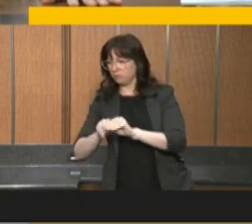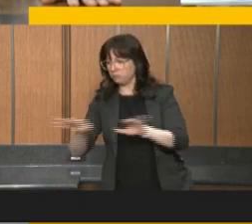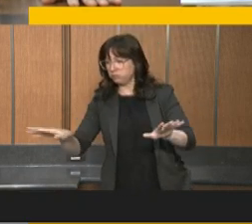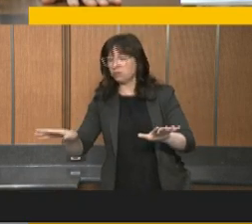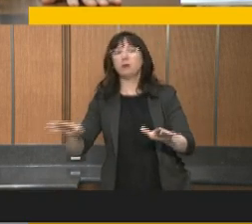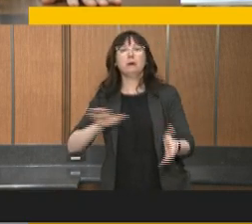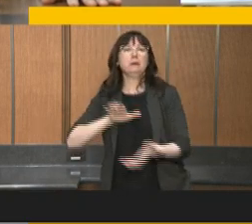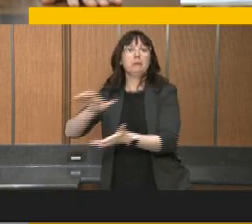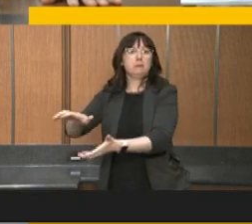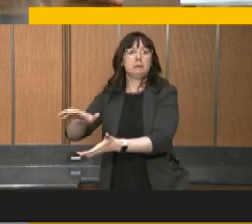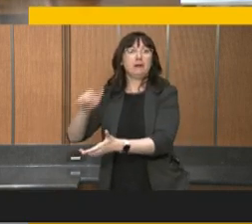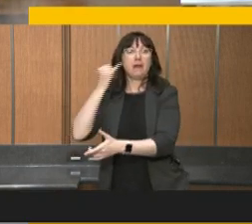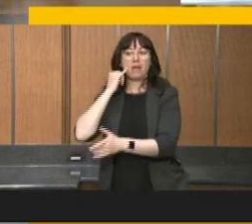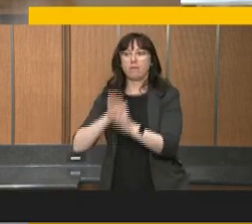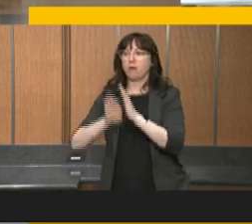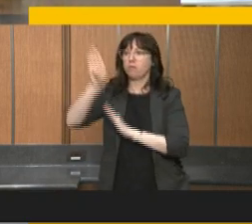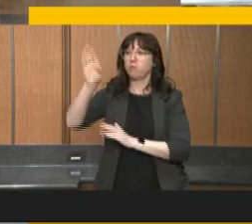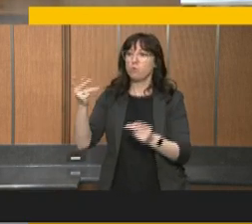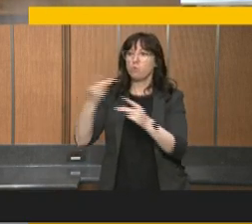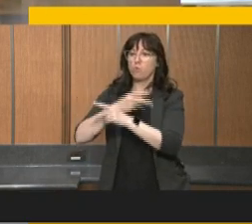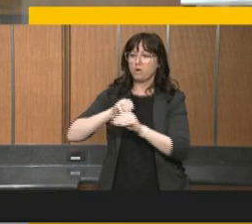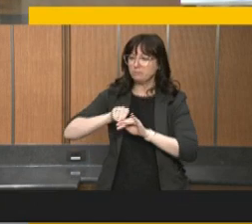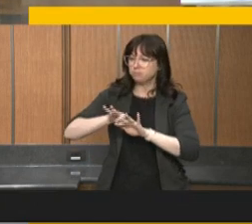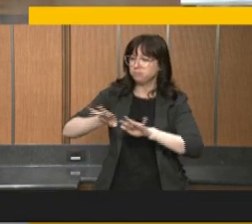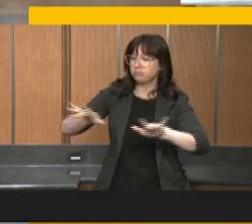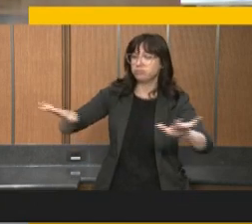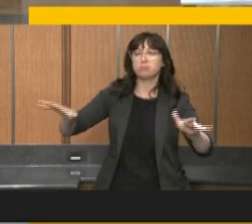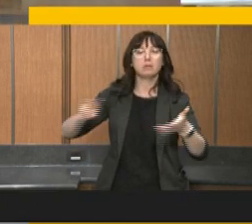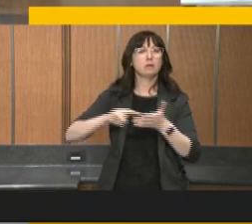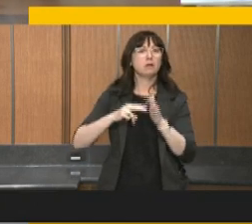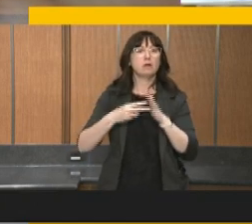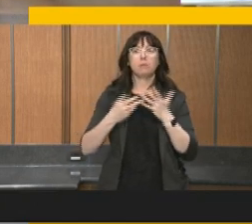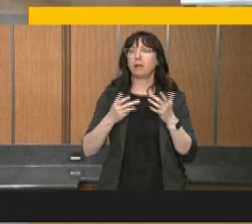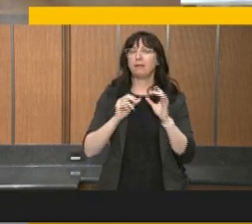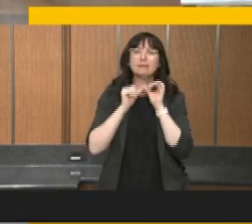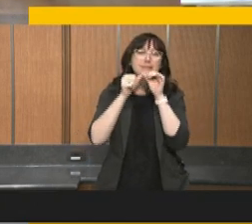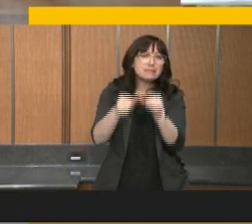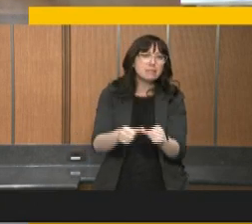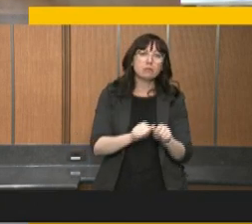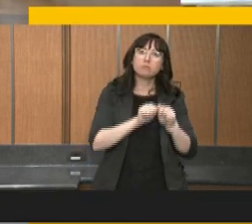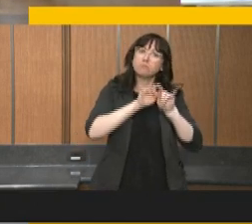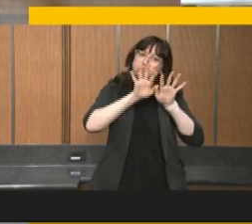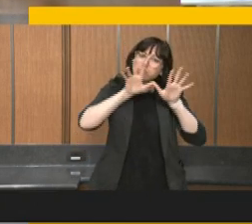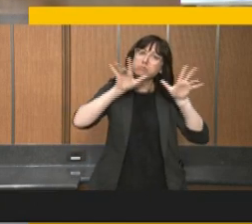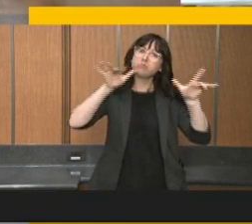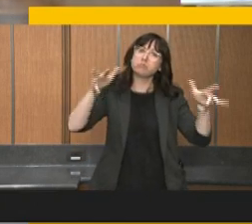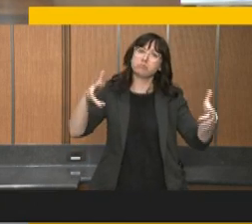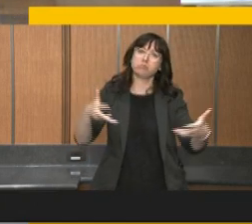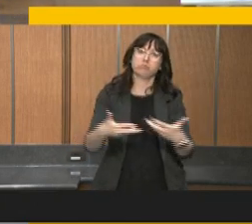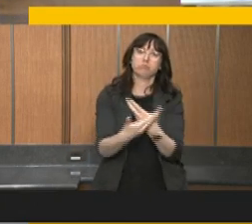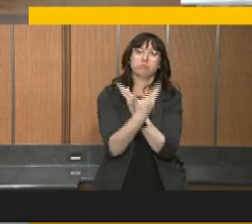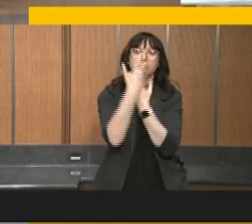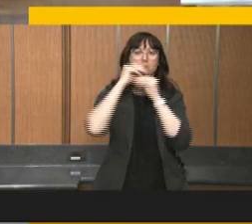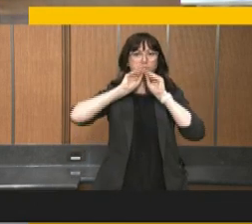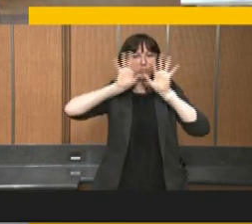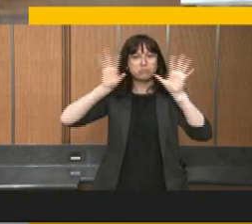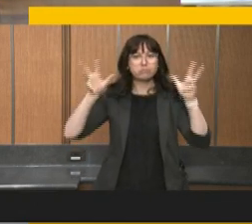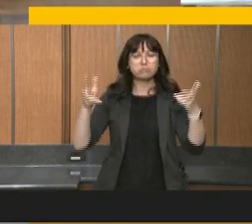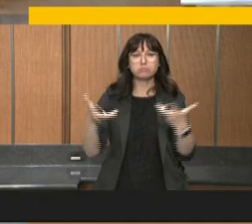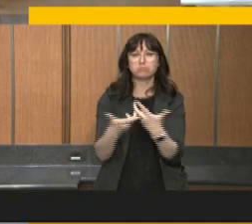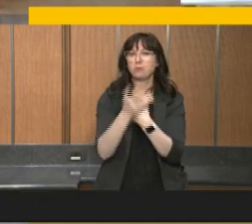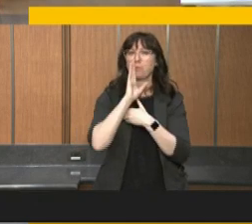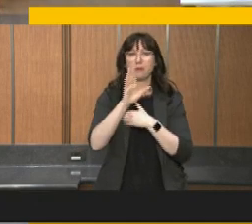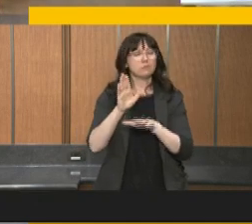their infections increase, then that continues that wave of virus from circling the globe. And what we're trying to do is accelerate